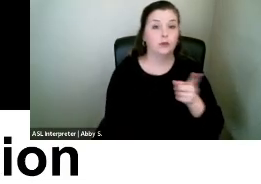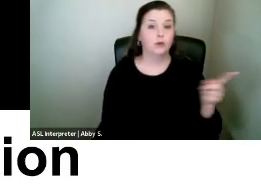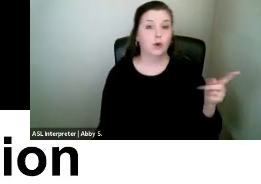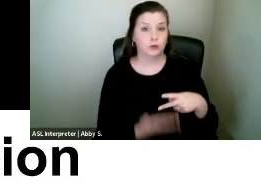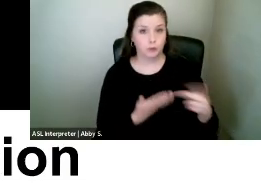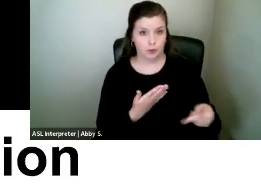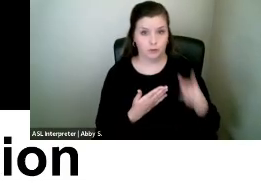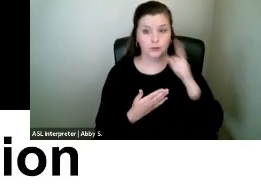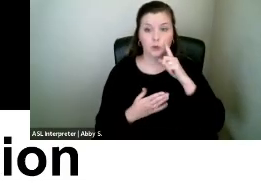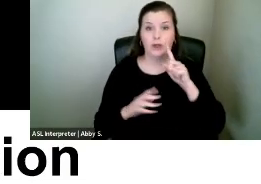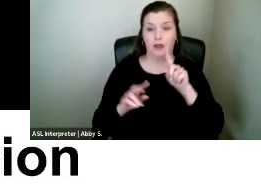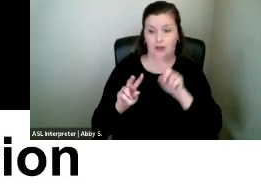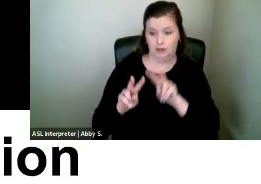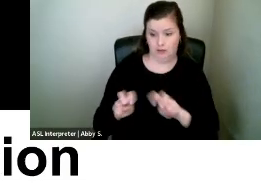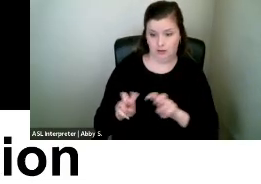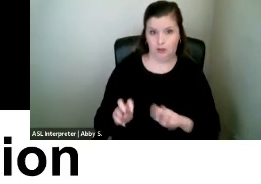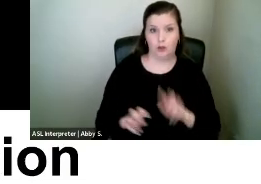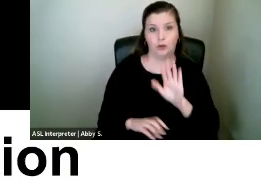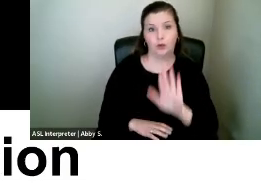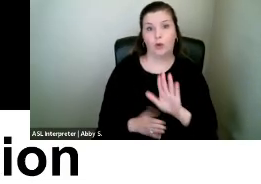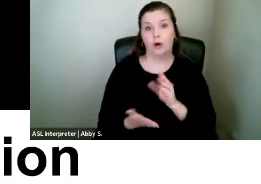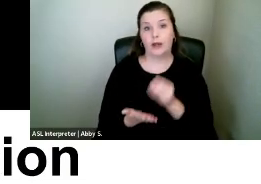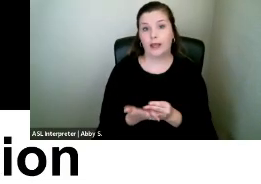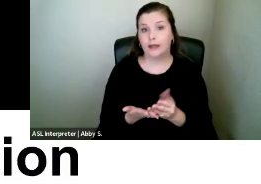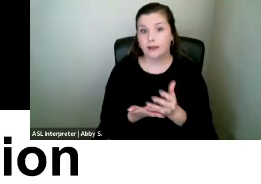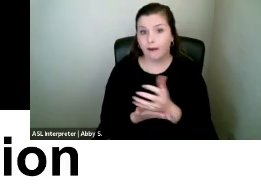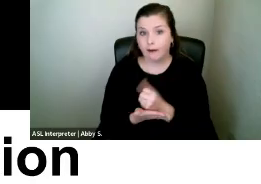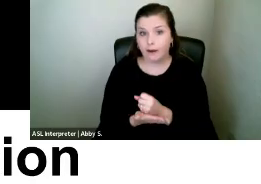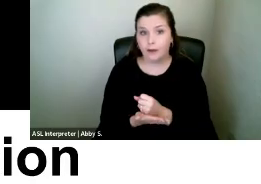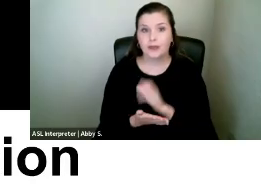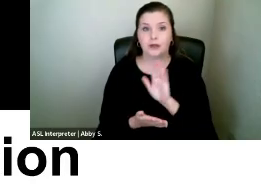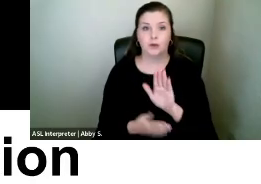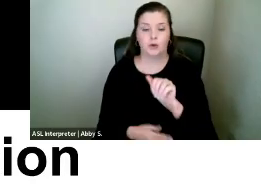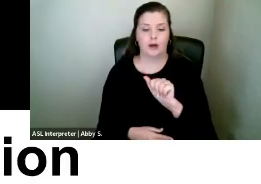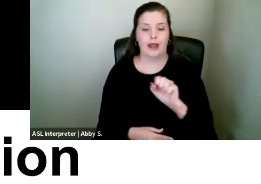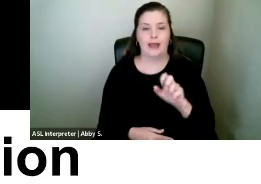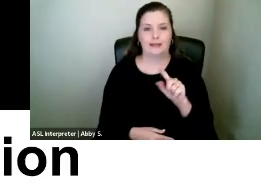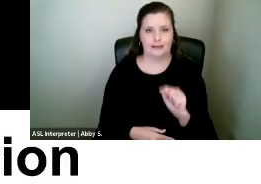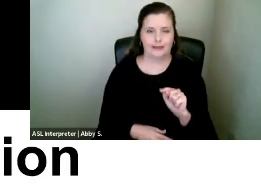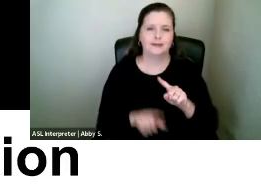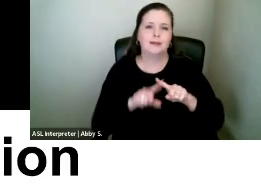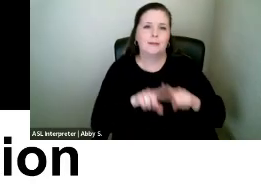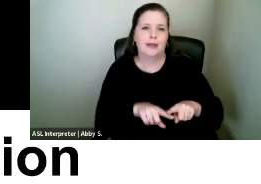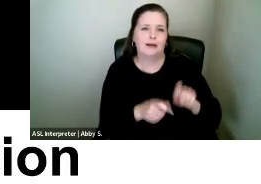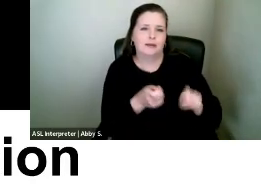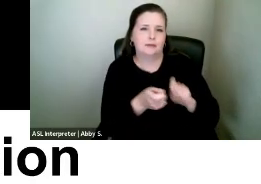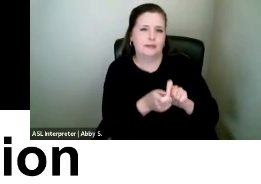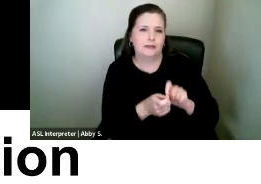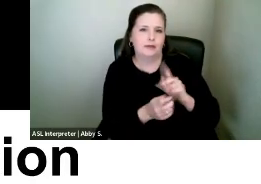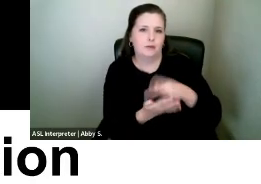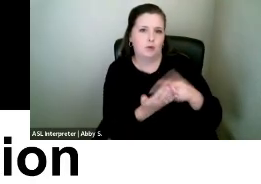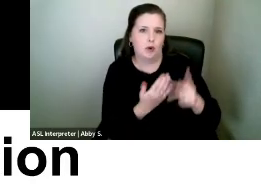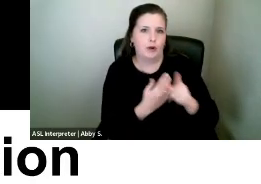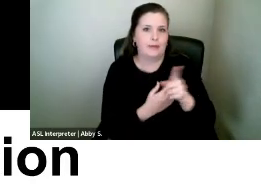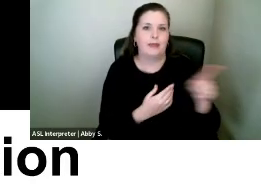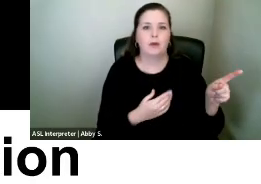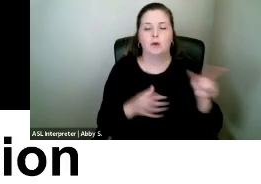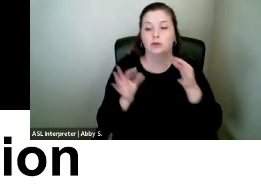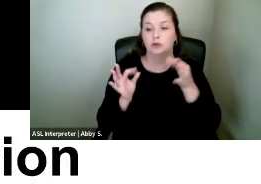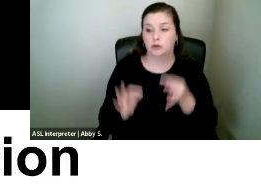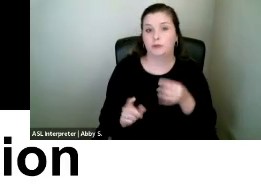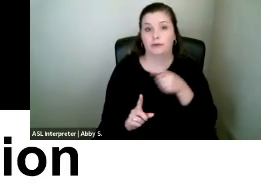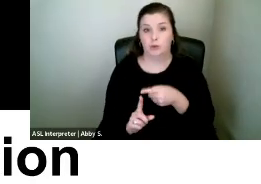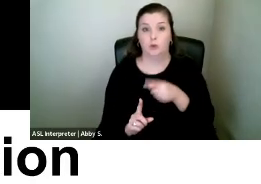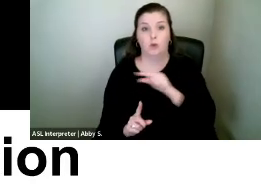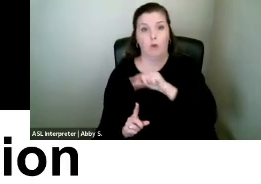and sometimes your assets in different ways, depending on the program. And that determines whether or not you qualify for